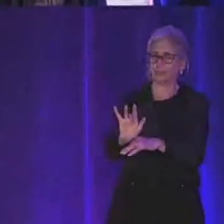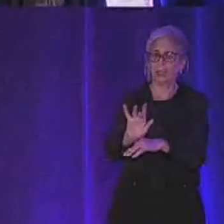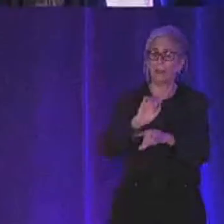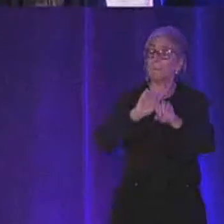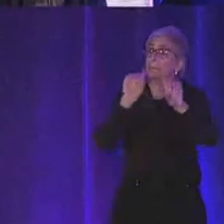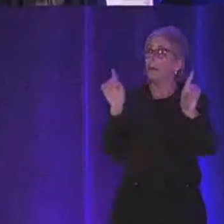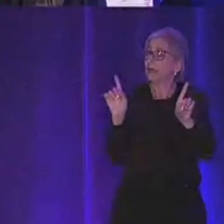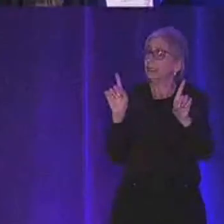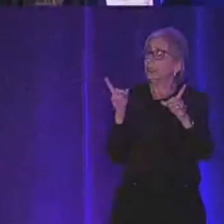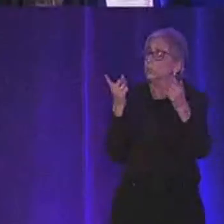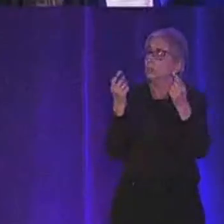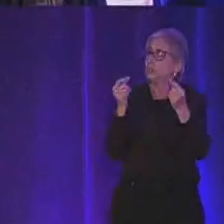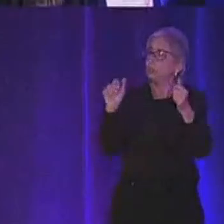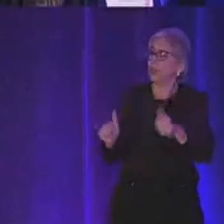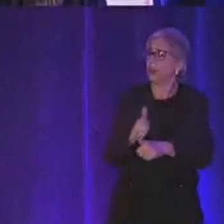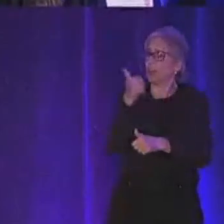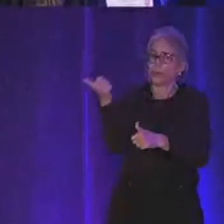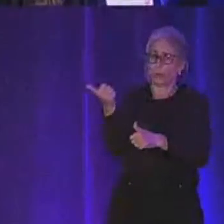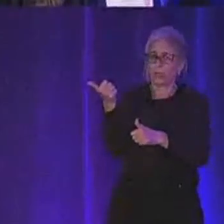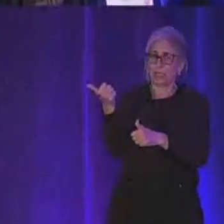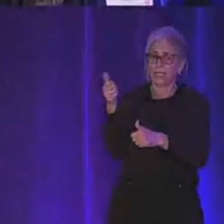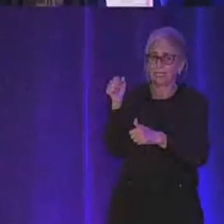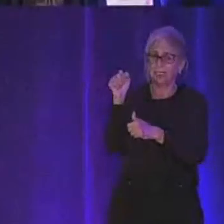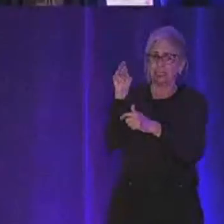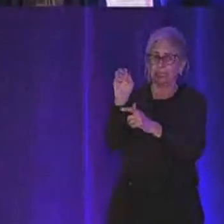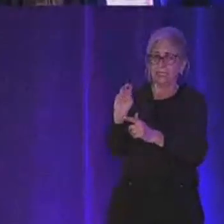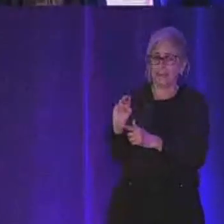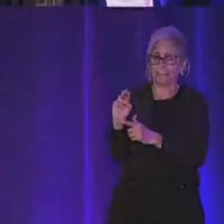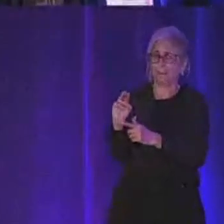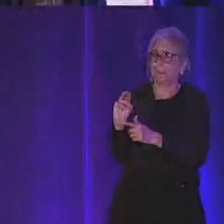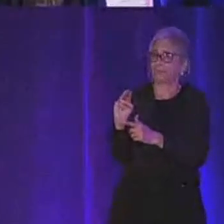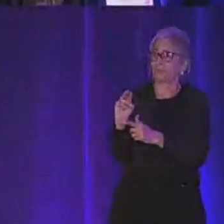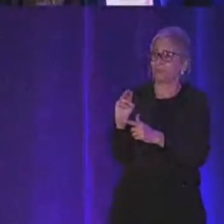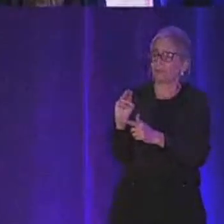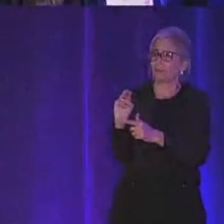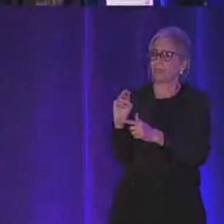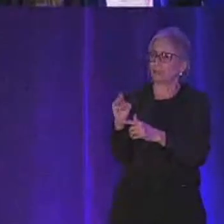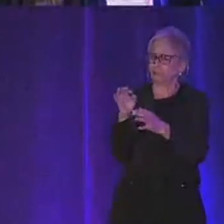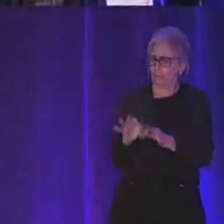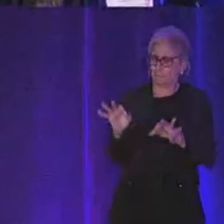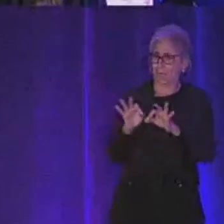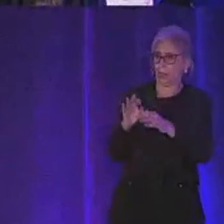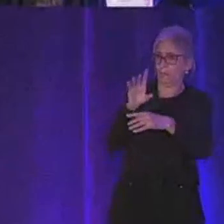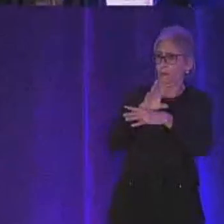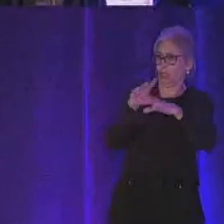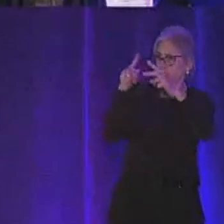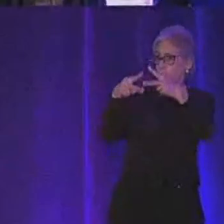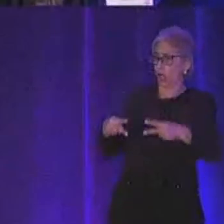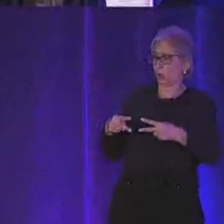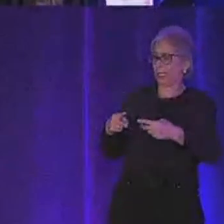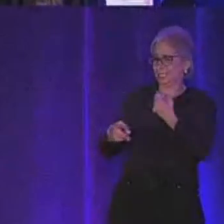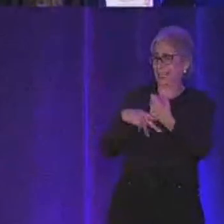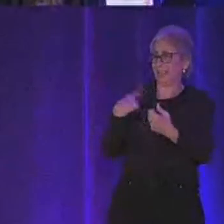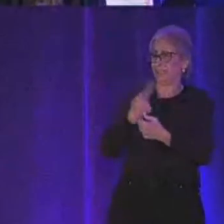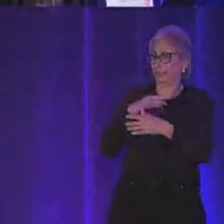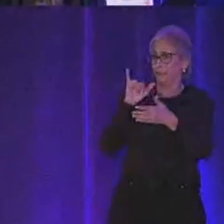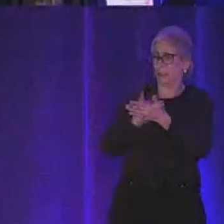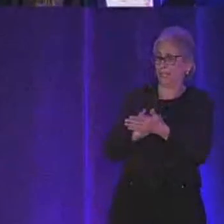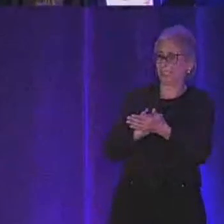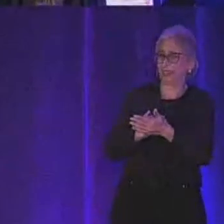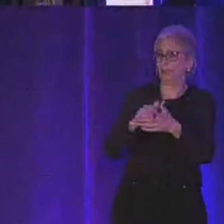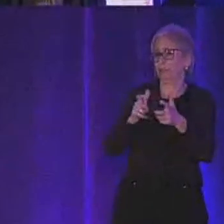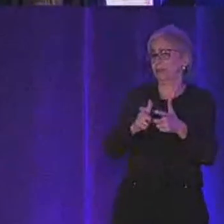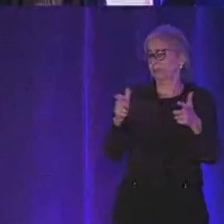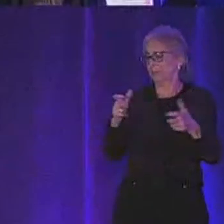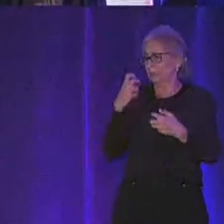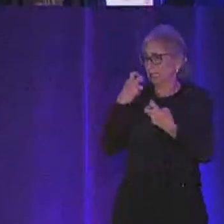But let's do another one. Let's do a span. And notice we're talking about imperative code, and React saves us from this, which, as you can